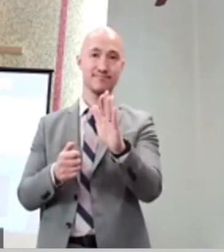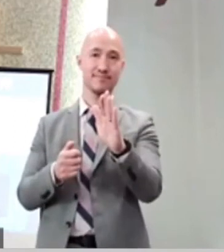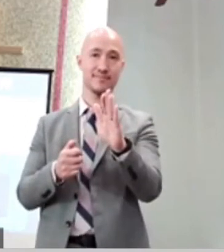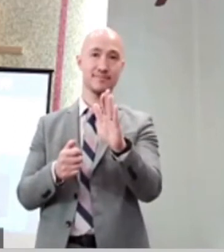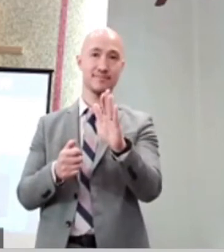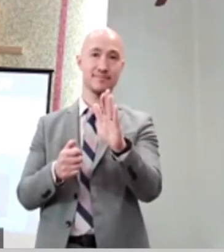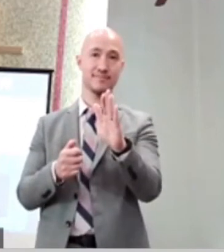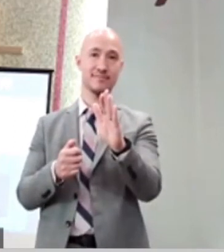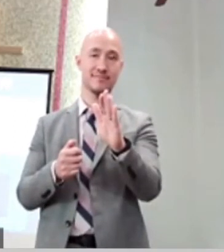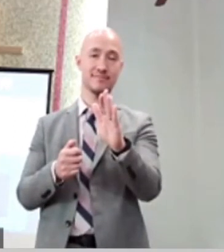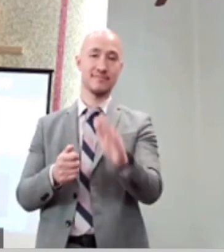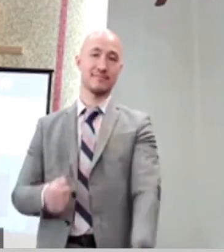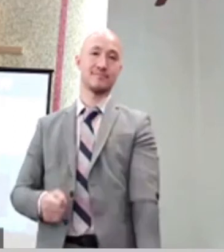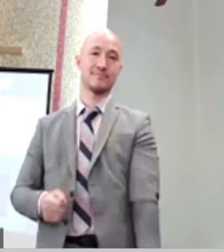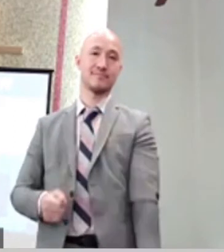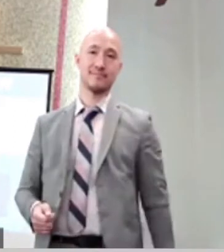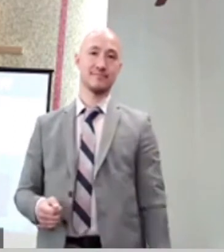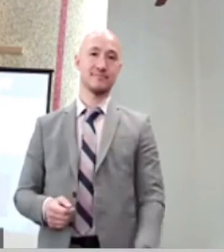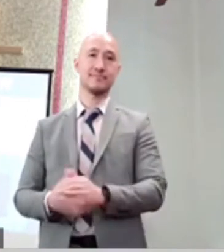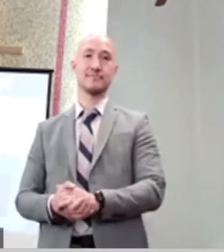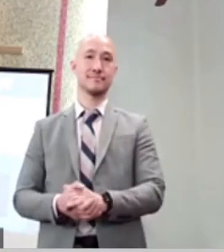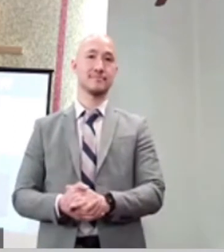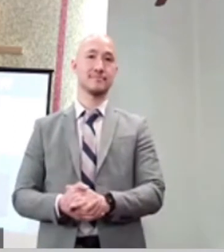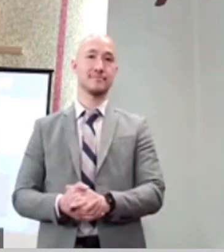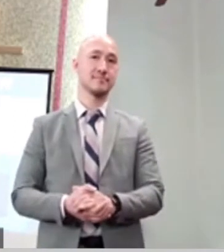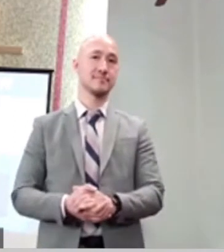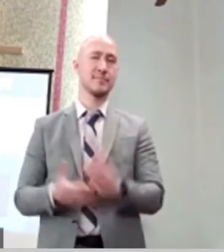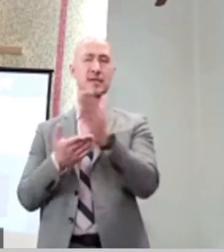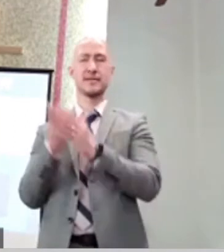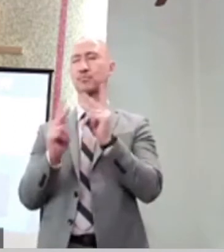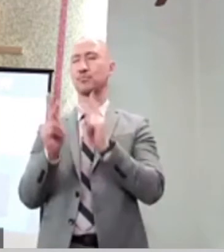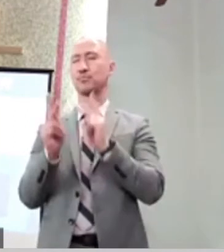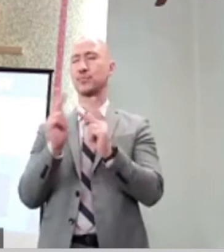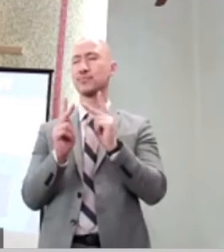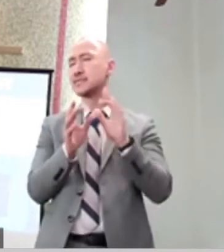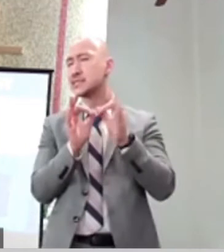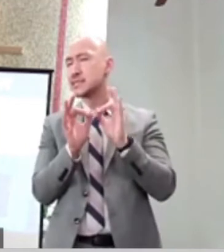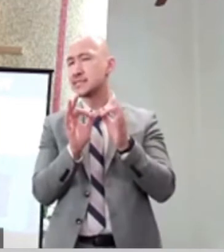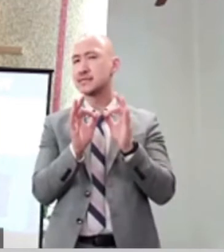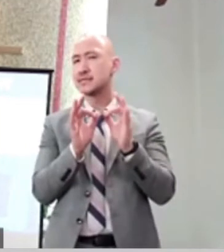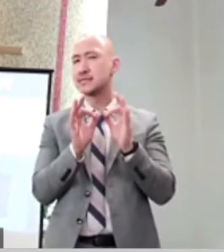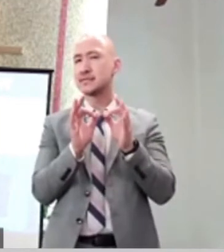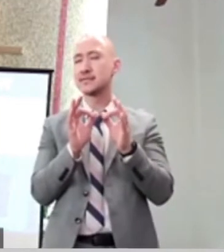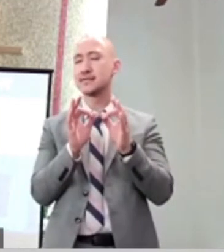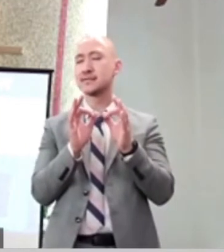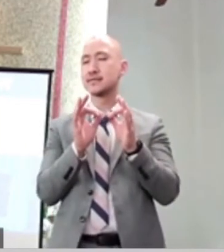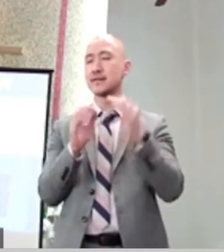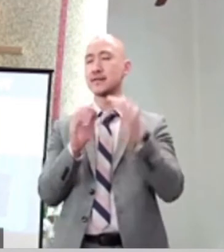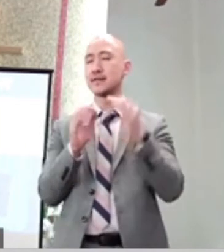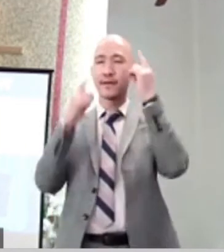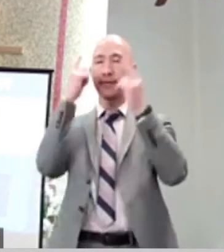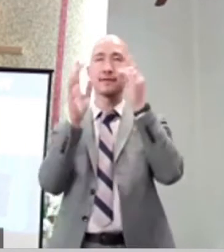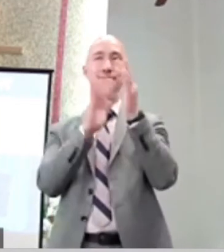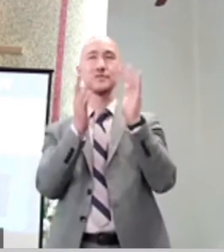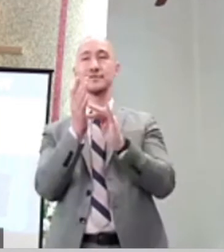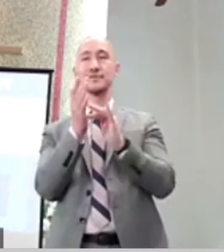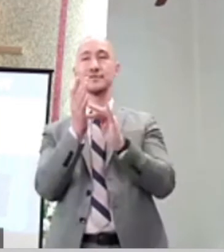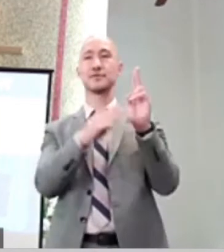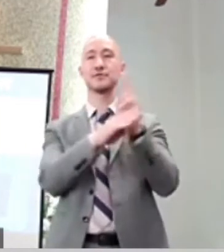as Jesus says here. Some interpret this as Jesus comparing the Old Testament with the New